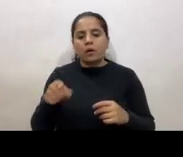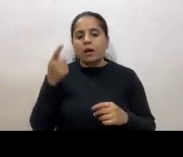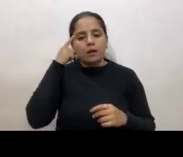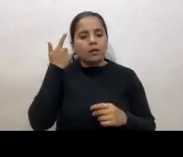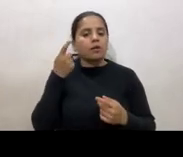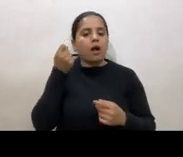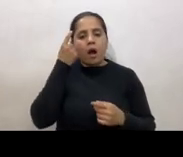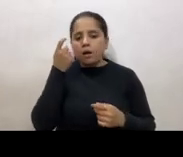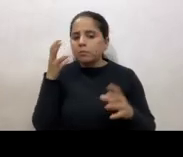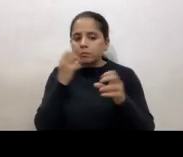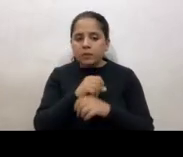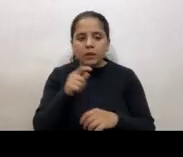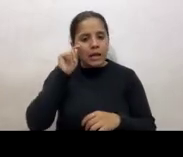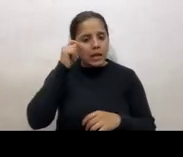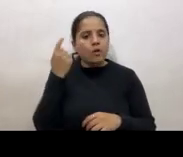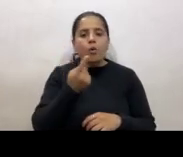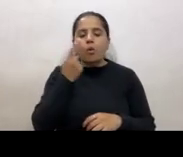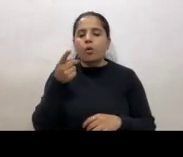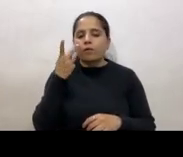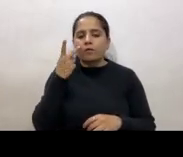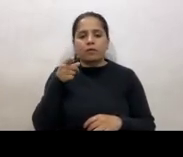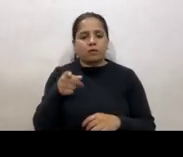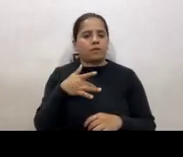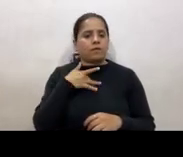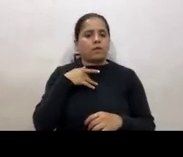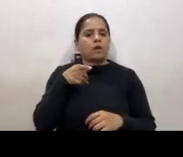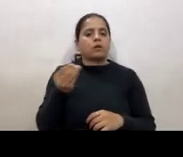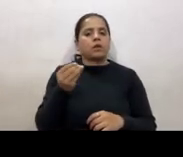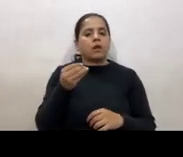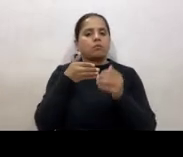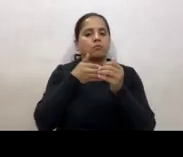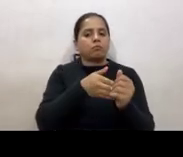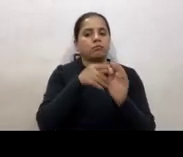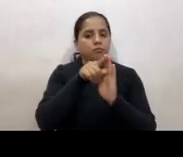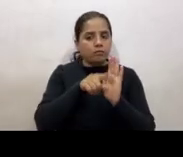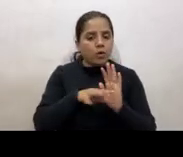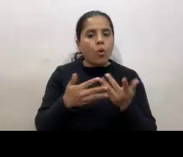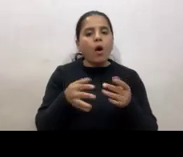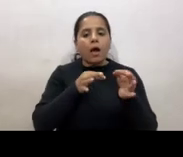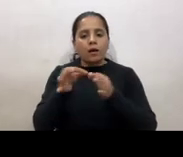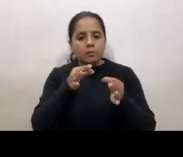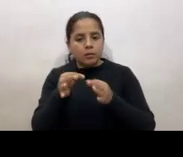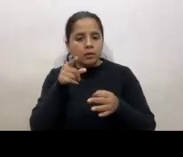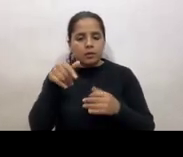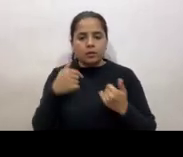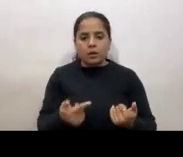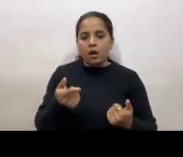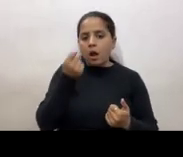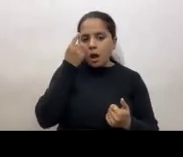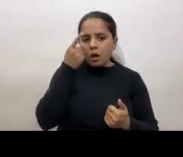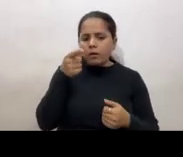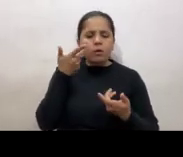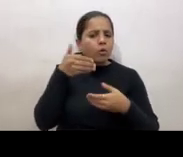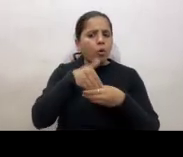when English alone is used as the medium of instruction or explanations. They may not even understand the